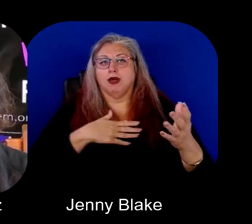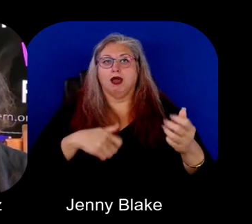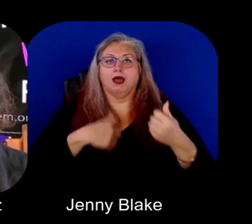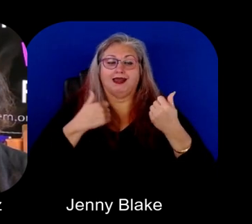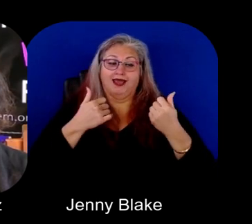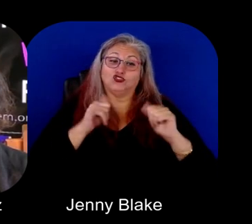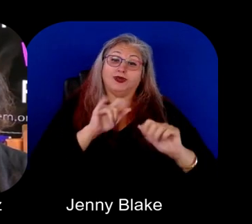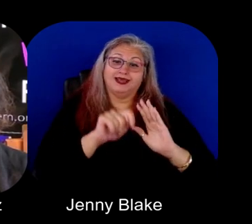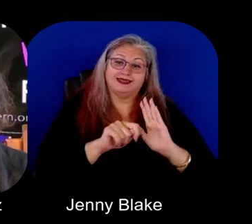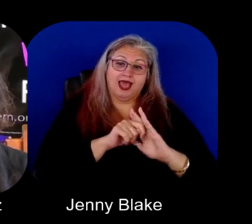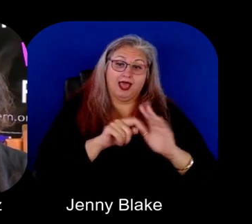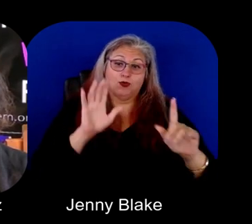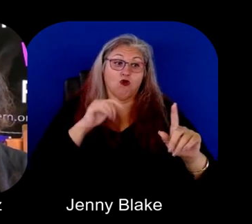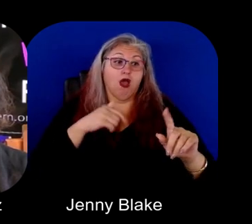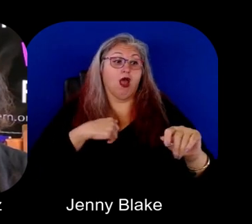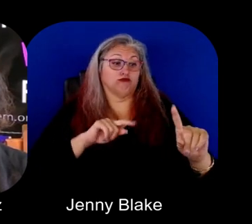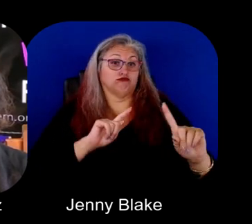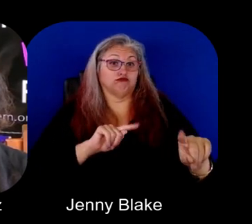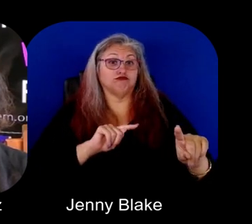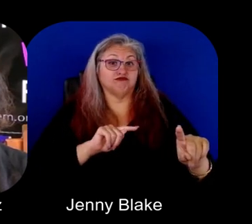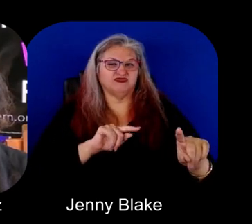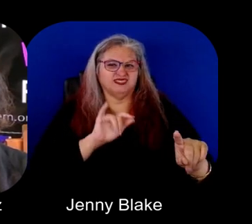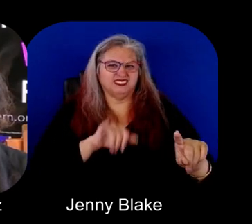the time when I was attending